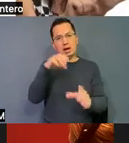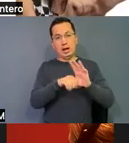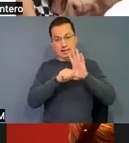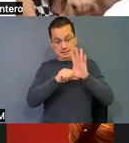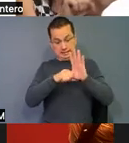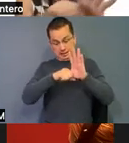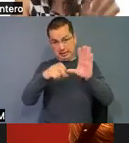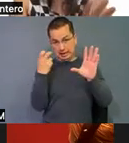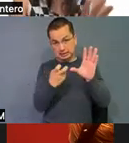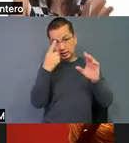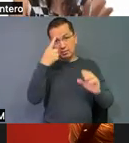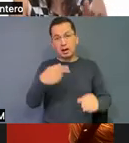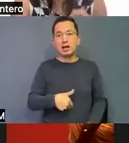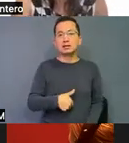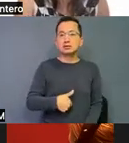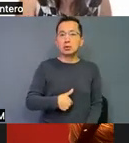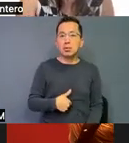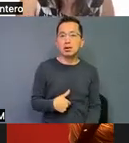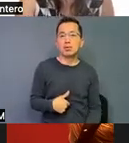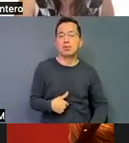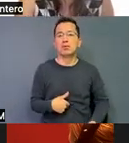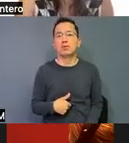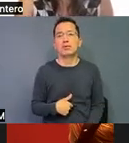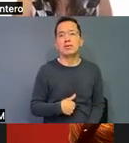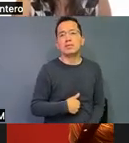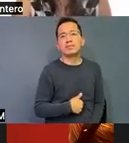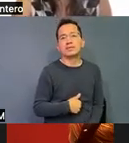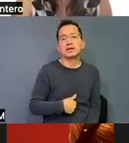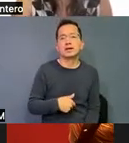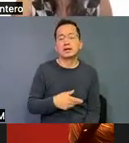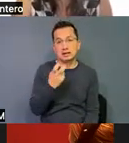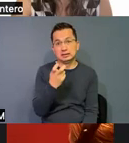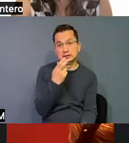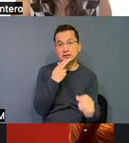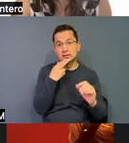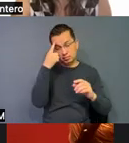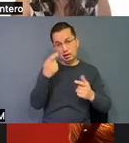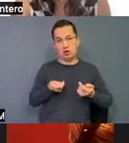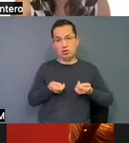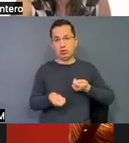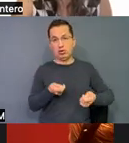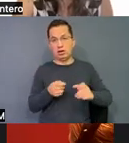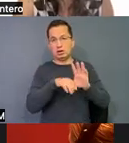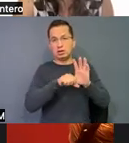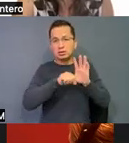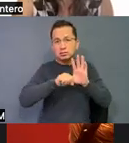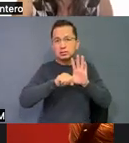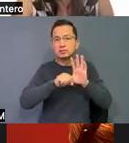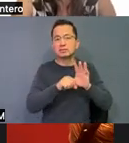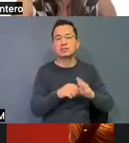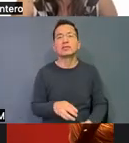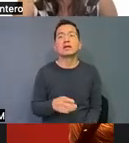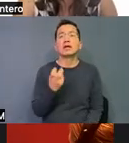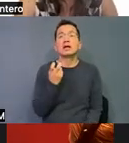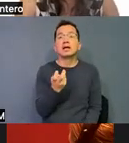excessive worry, okay? So here we begin. Okay, so that's the instruction for while you listen to me. Now let's start